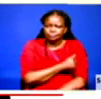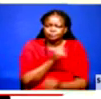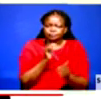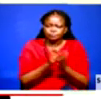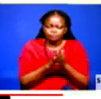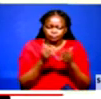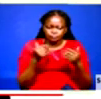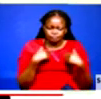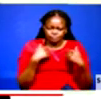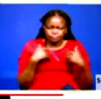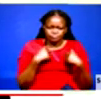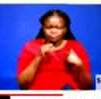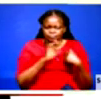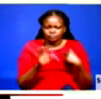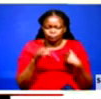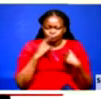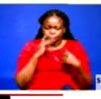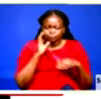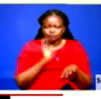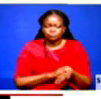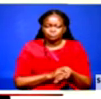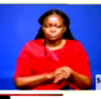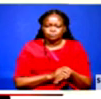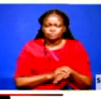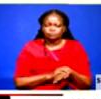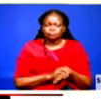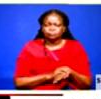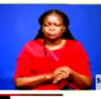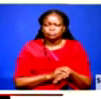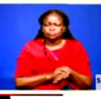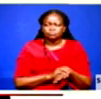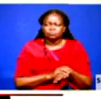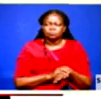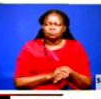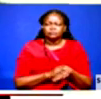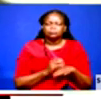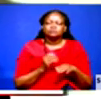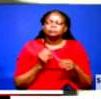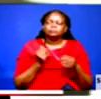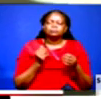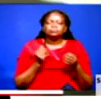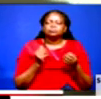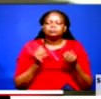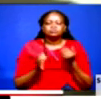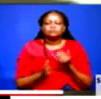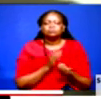have those who received postnatal check during the first